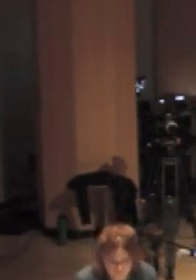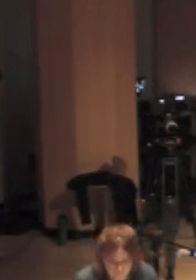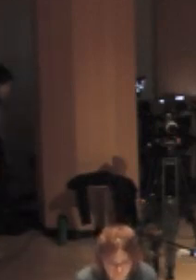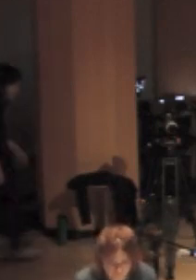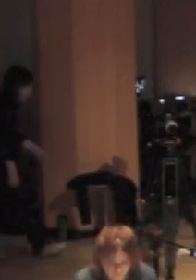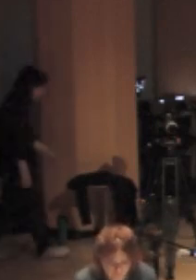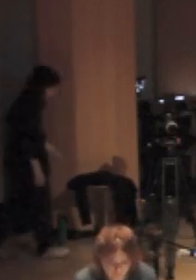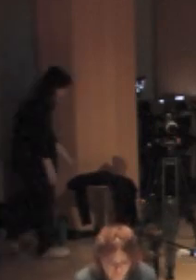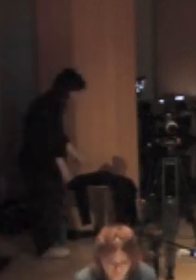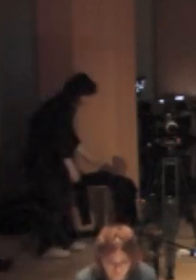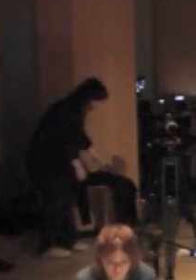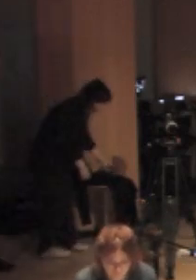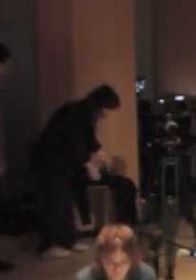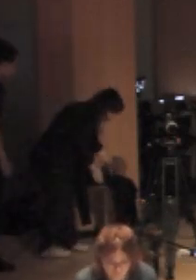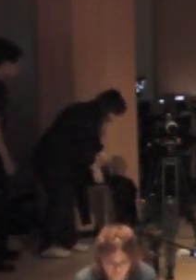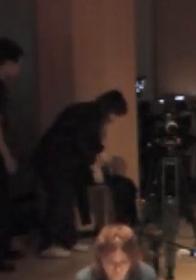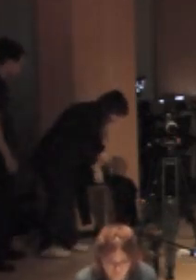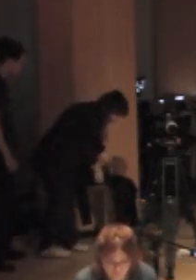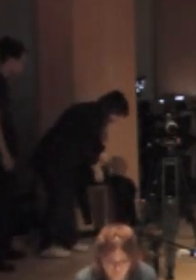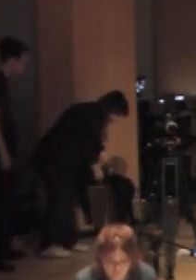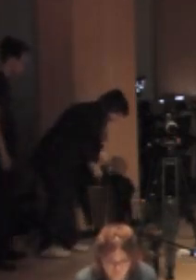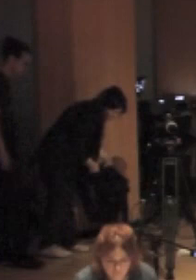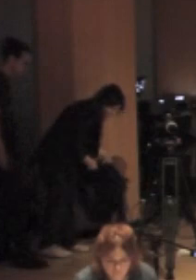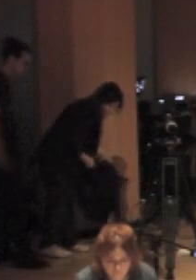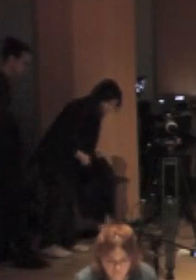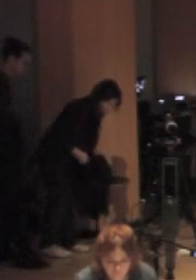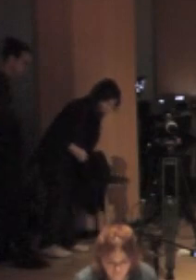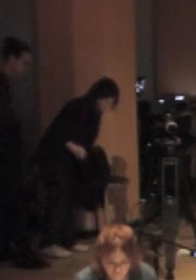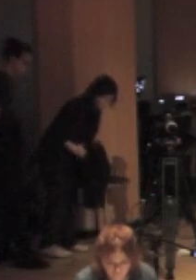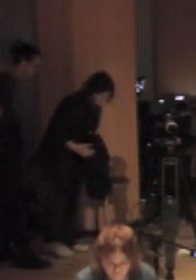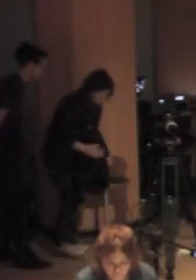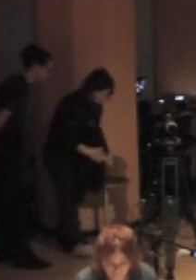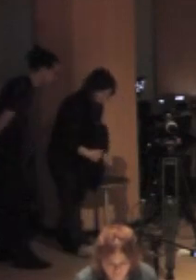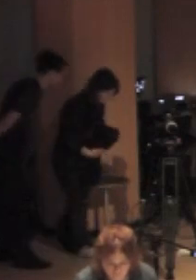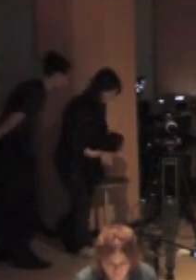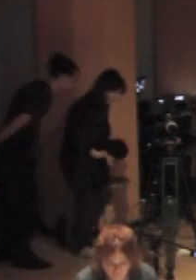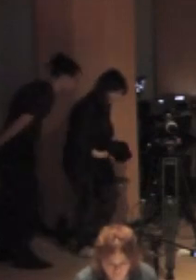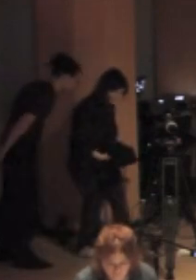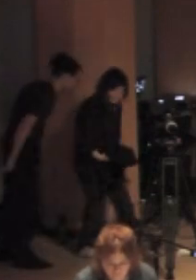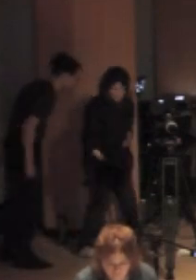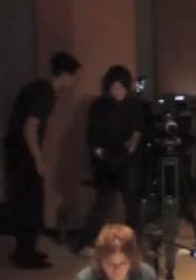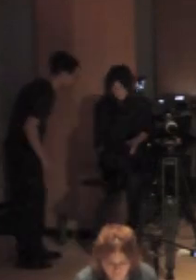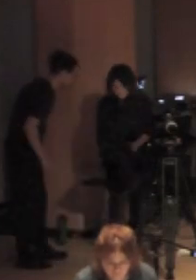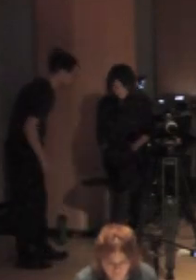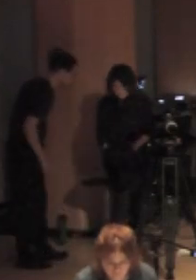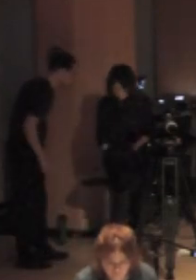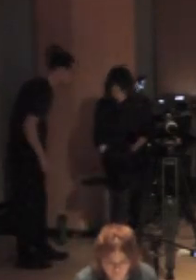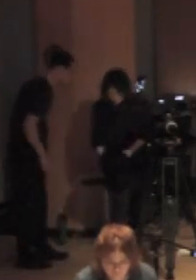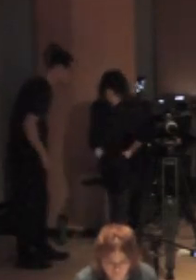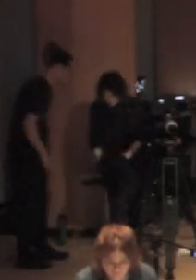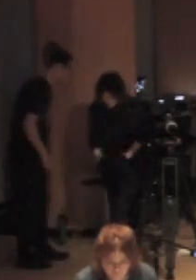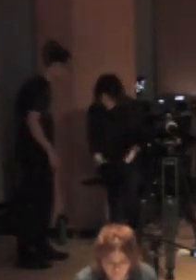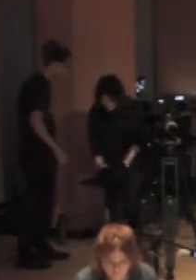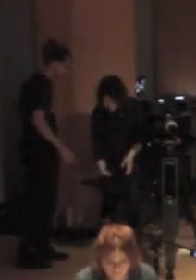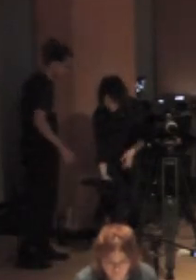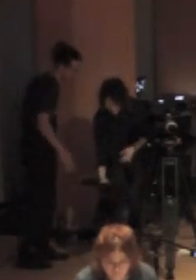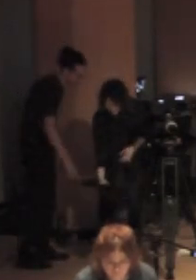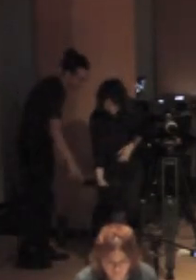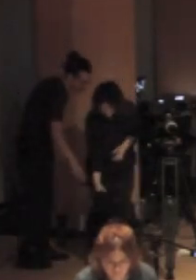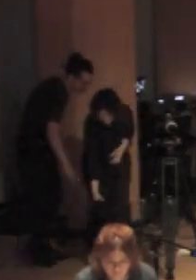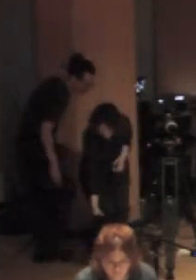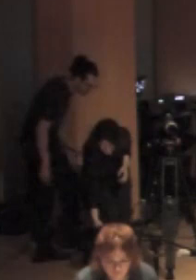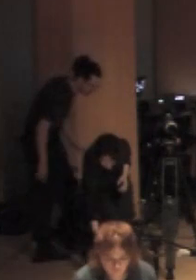uh yeah with uh Trina and they go out to cafes and stuff Penning starts across the